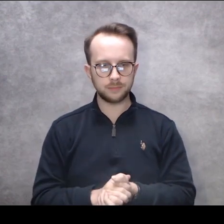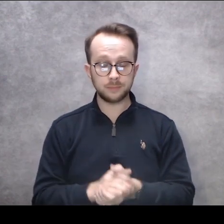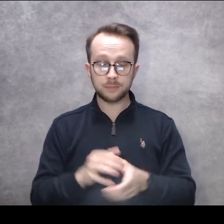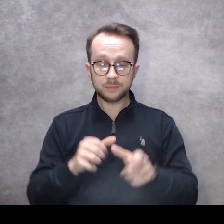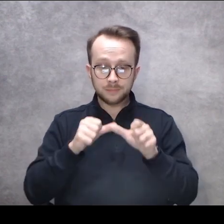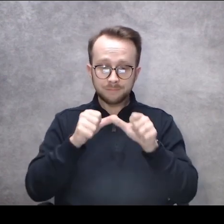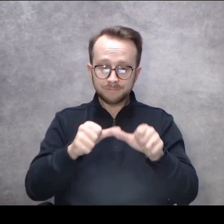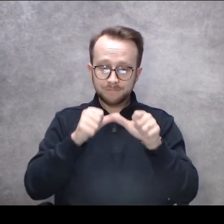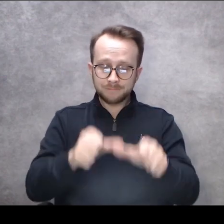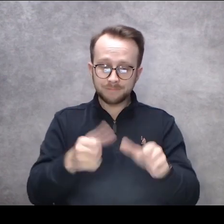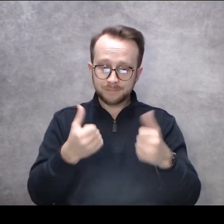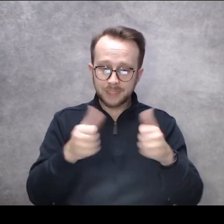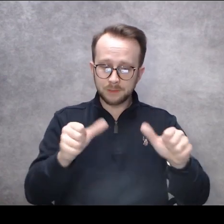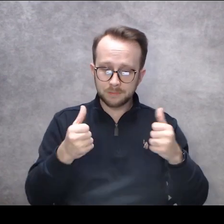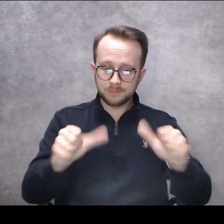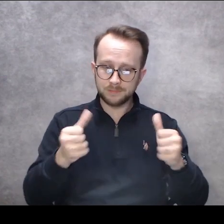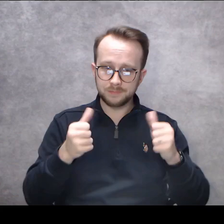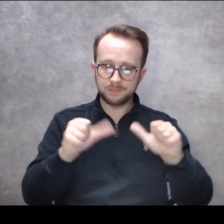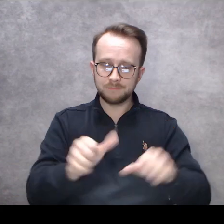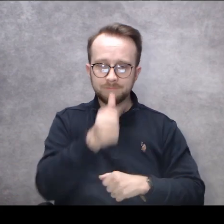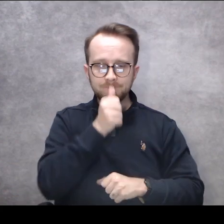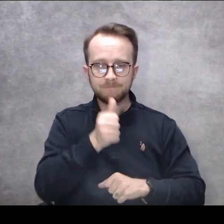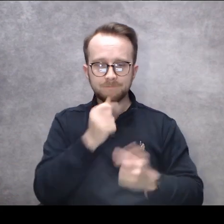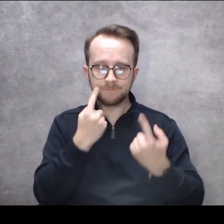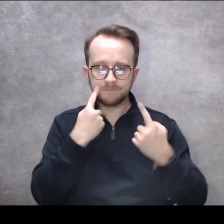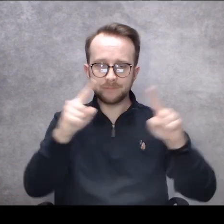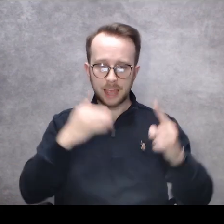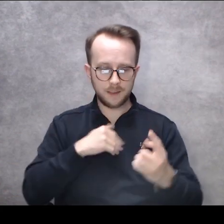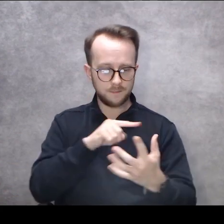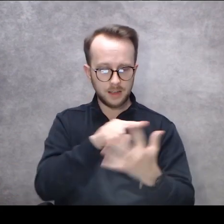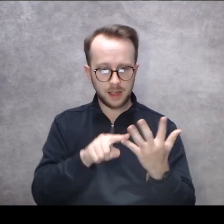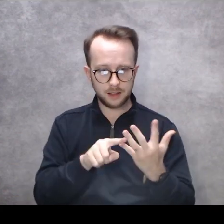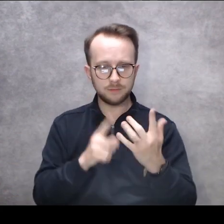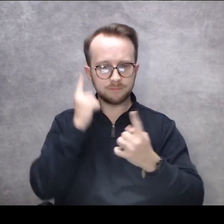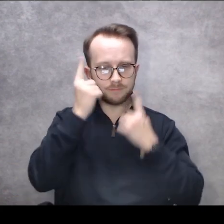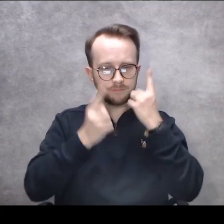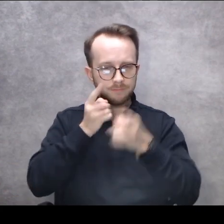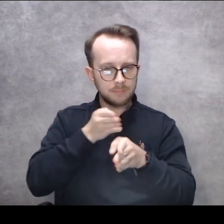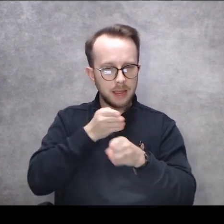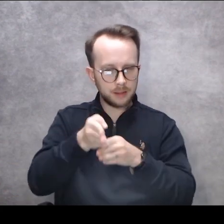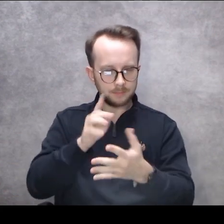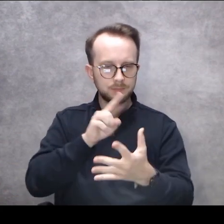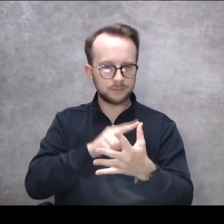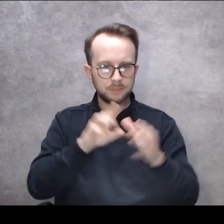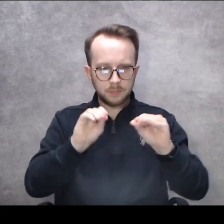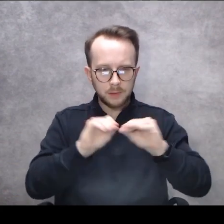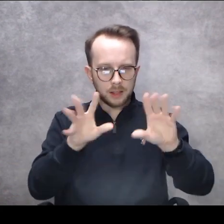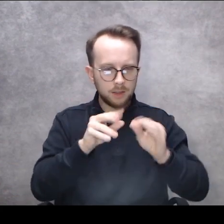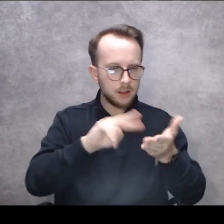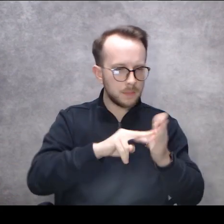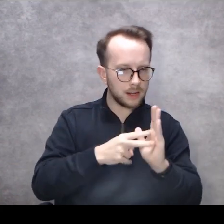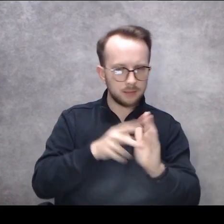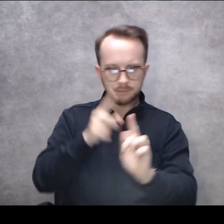Sustaining effort and persistence has 5 main considerations: clarify meaning and purpose of